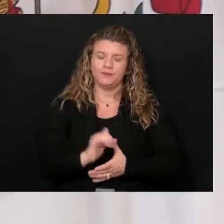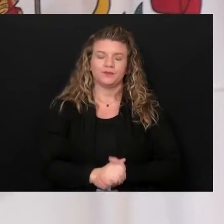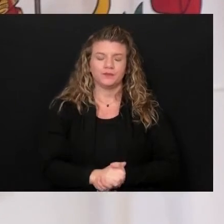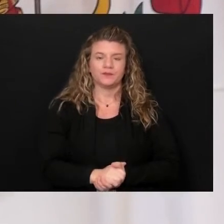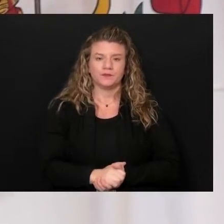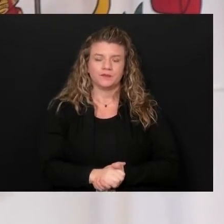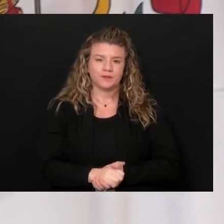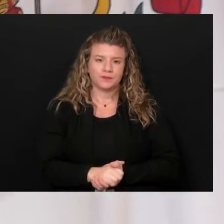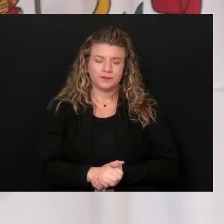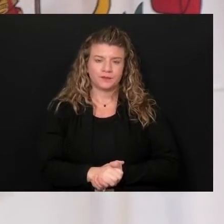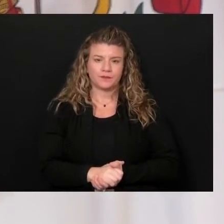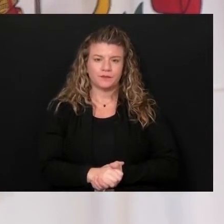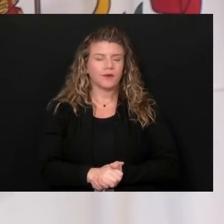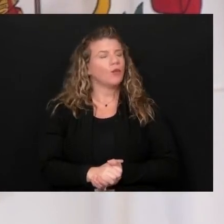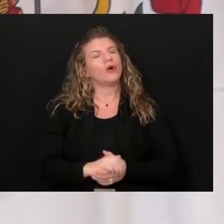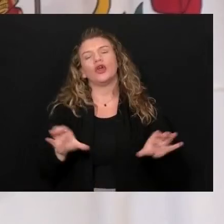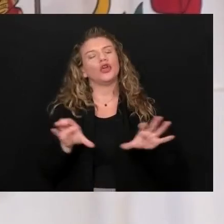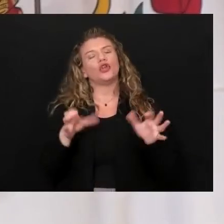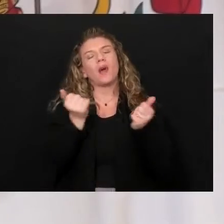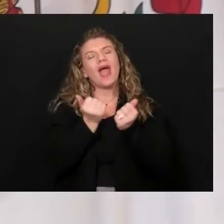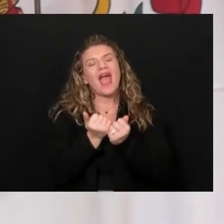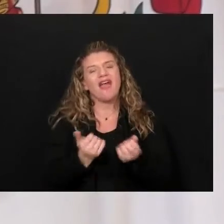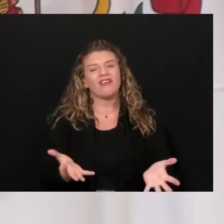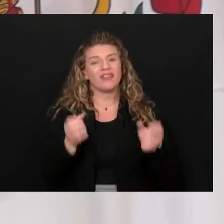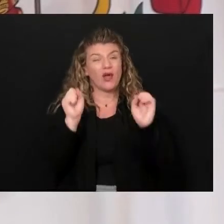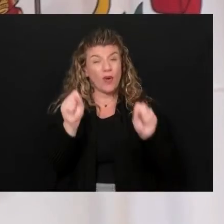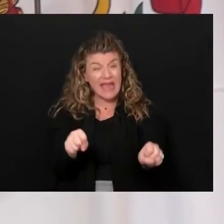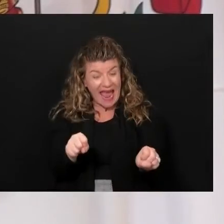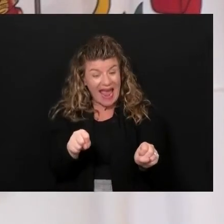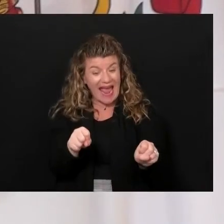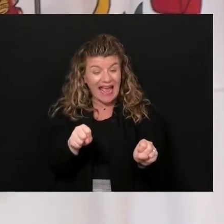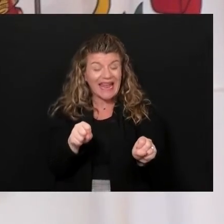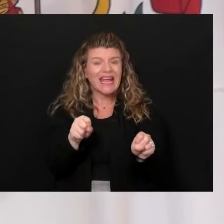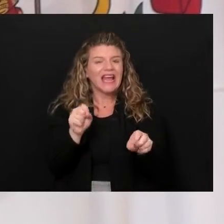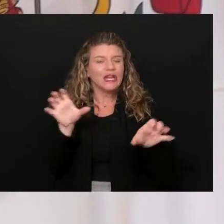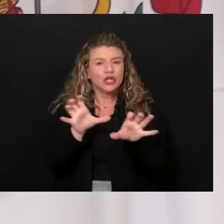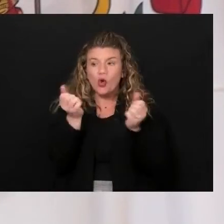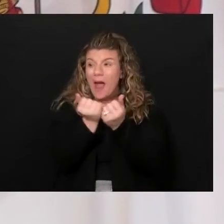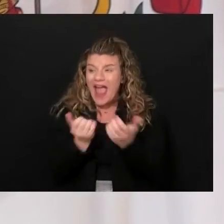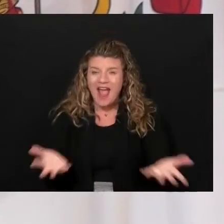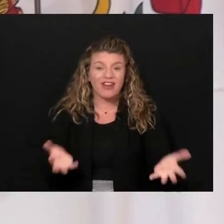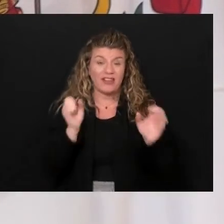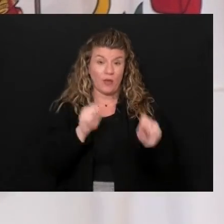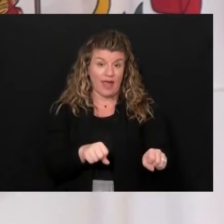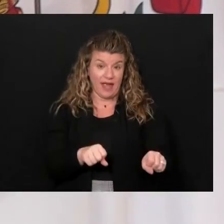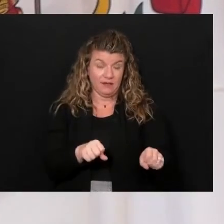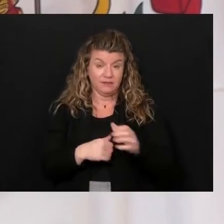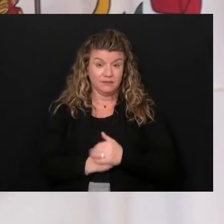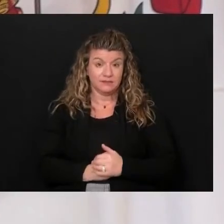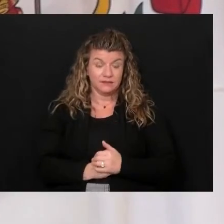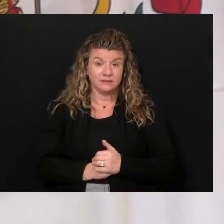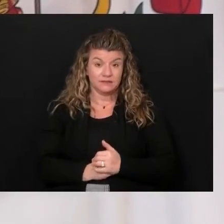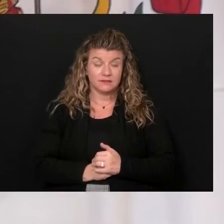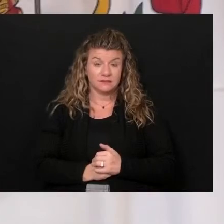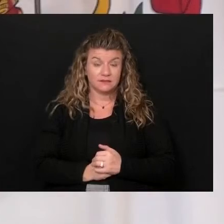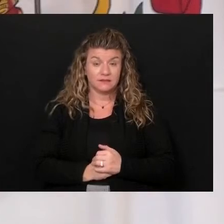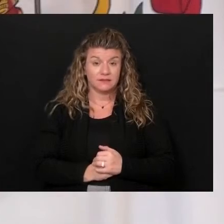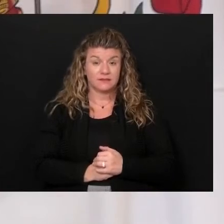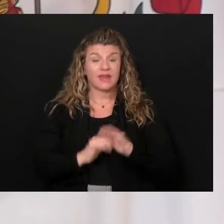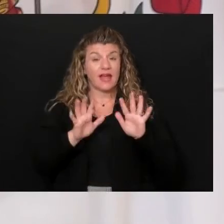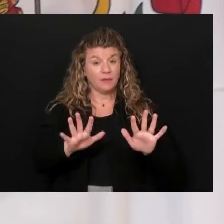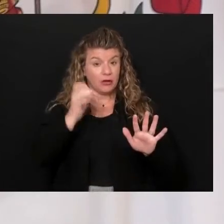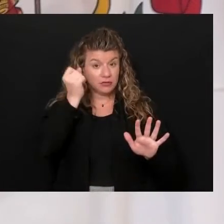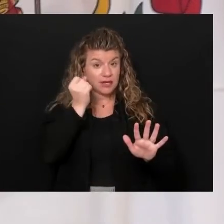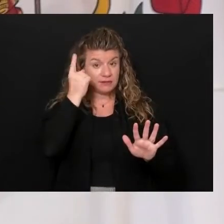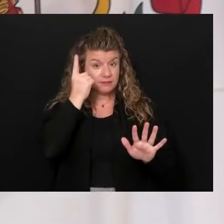going to continue with all in us to do all that we possibly can do. Now, get